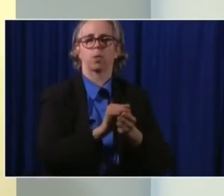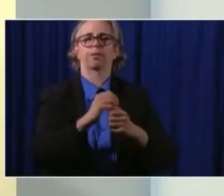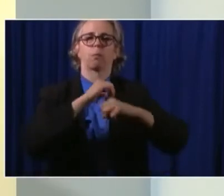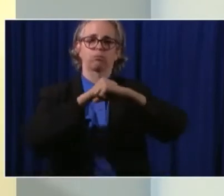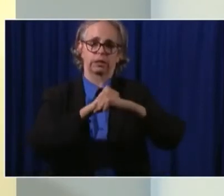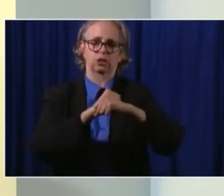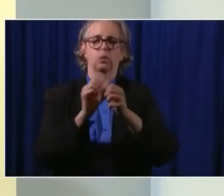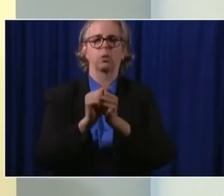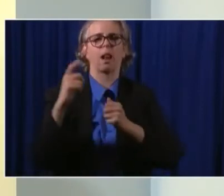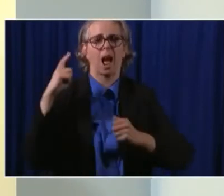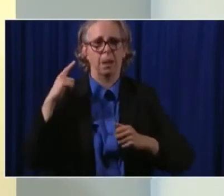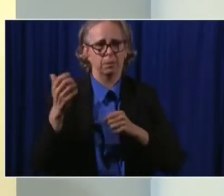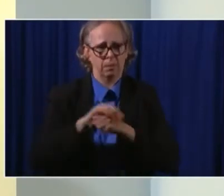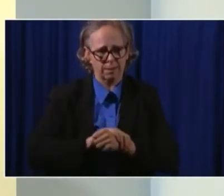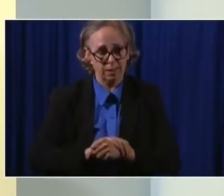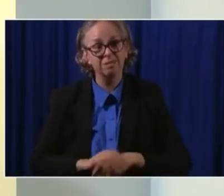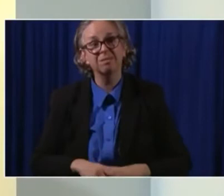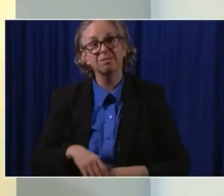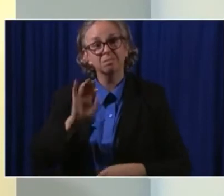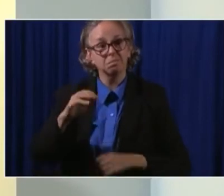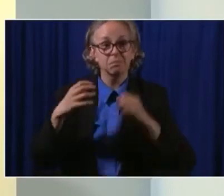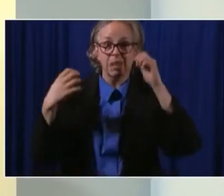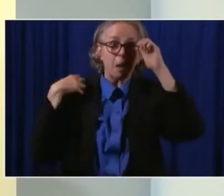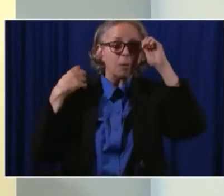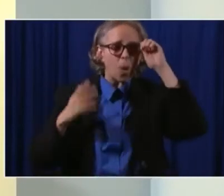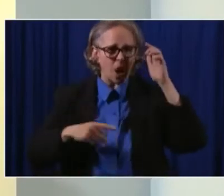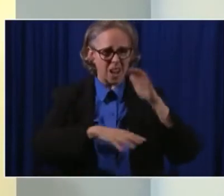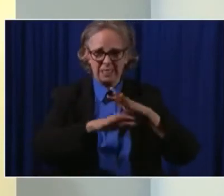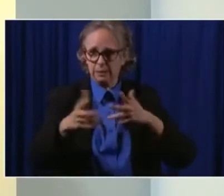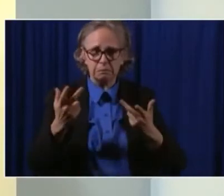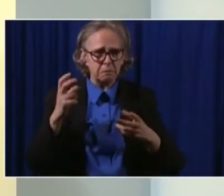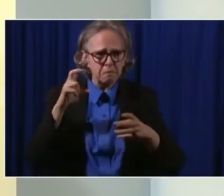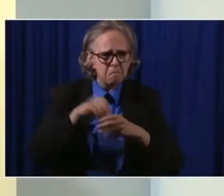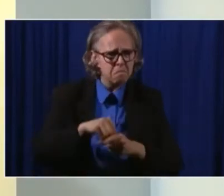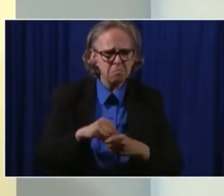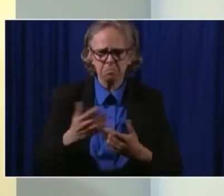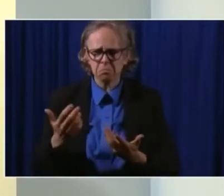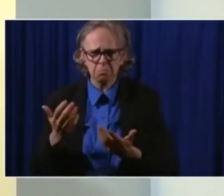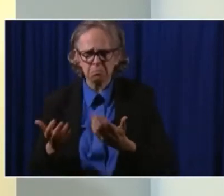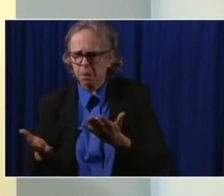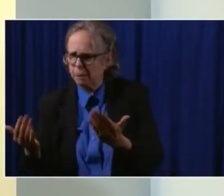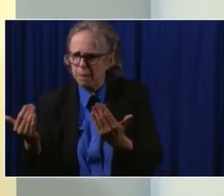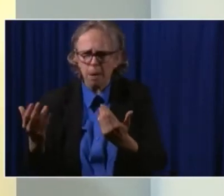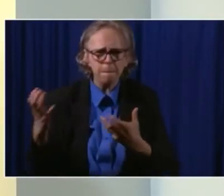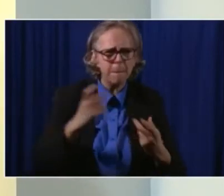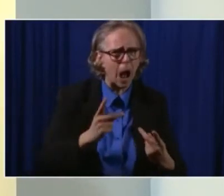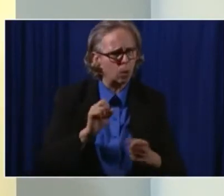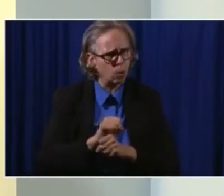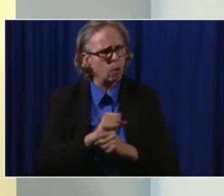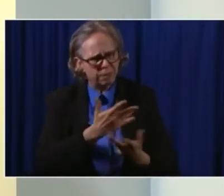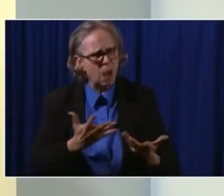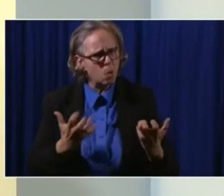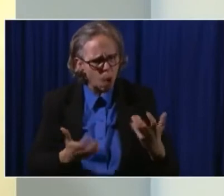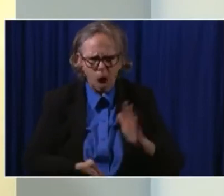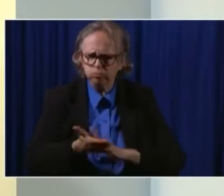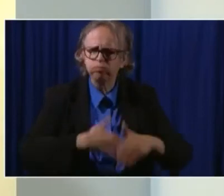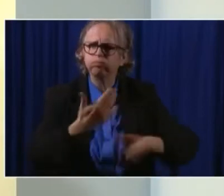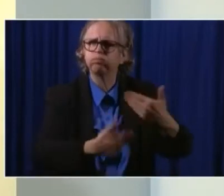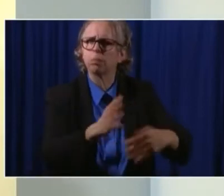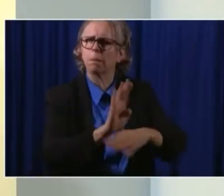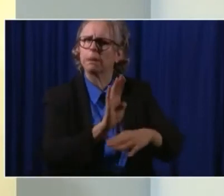make investments, they're going to bring people back to work, we're going to get the economy growing, we're going to help people pay their bills, we're going to